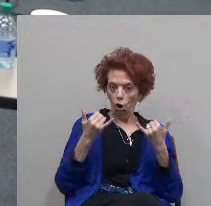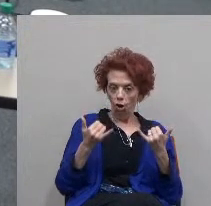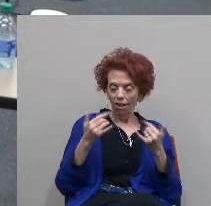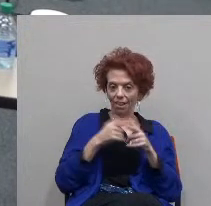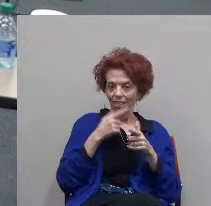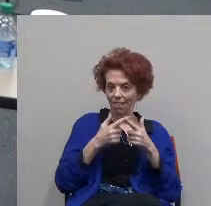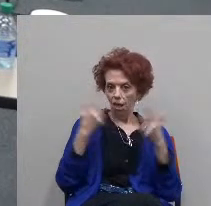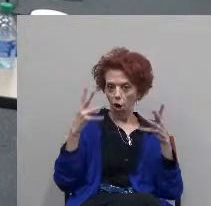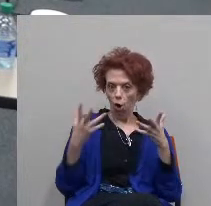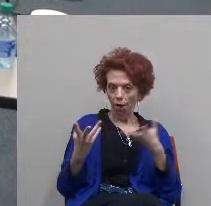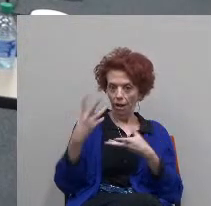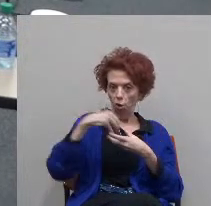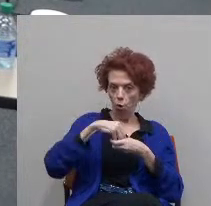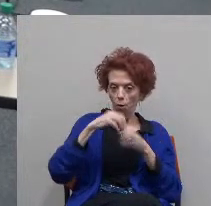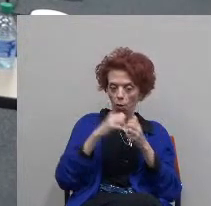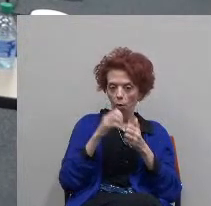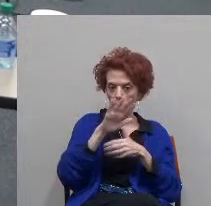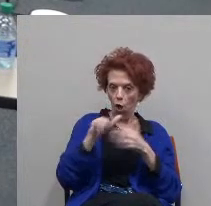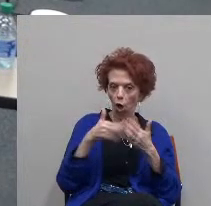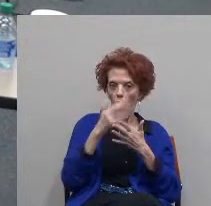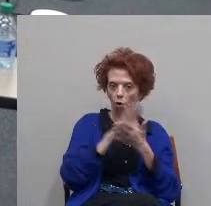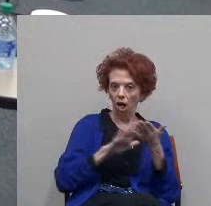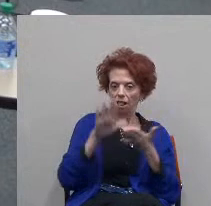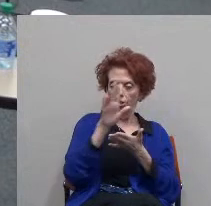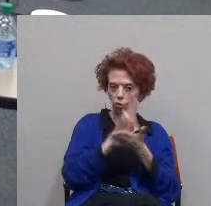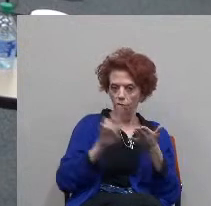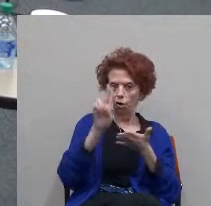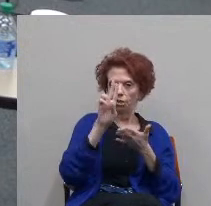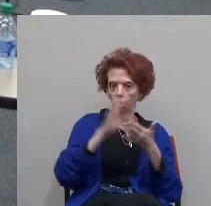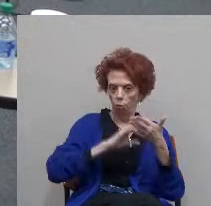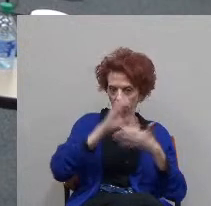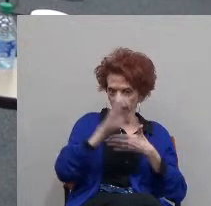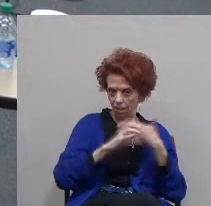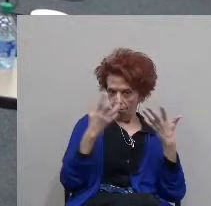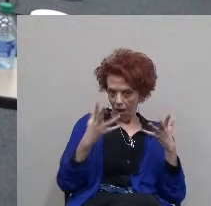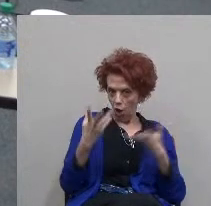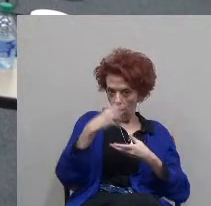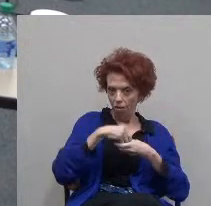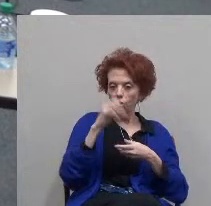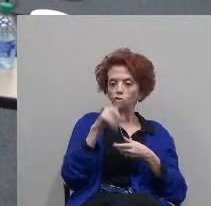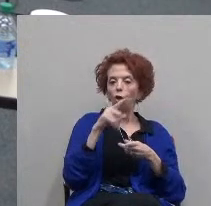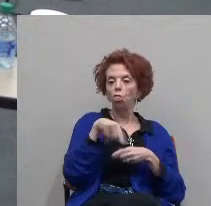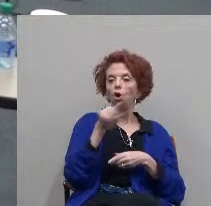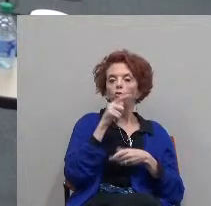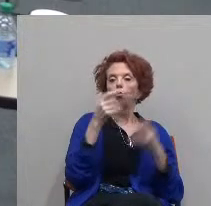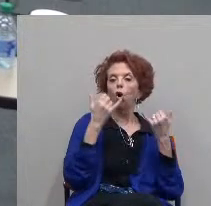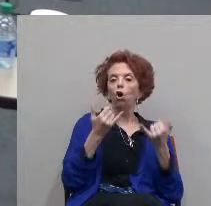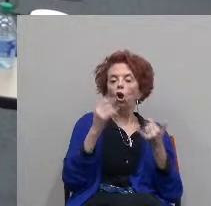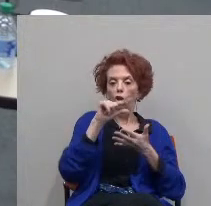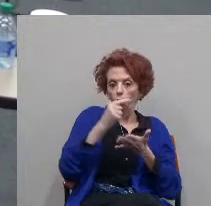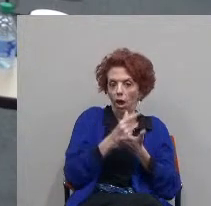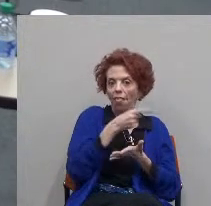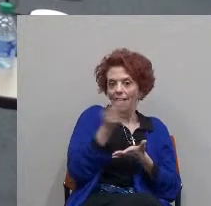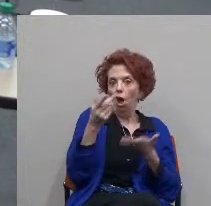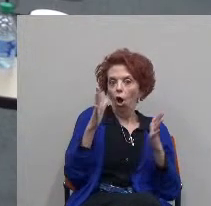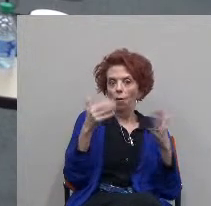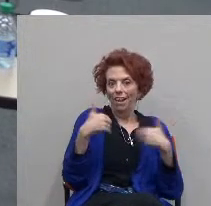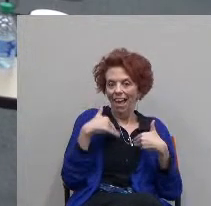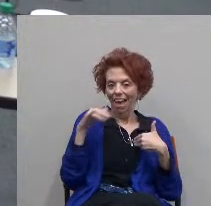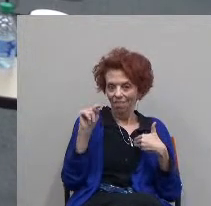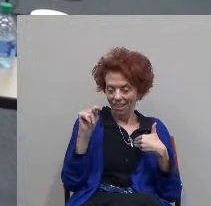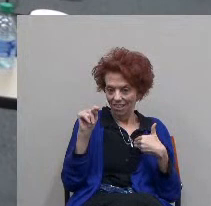then incorporated into every college and university curriculum so that when they're currently graduating, they already have